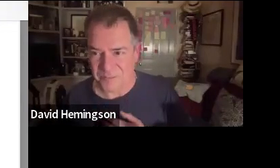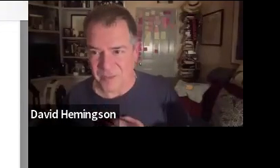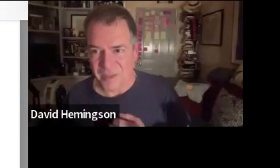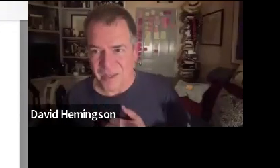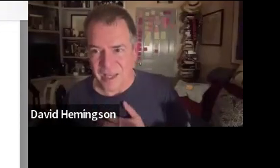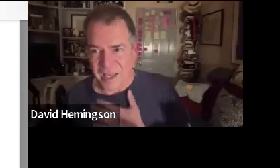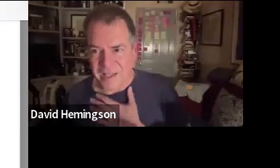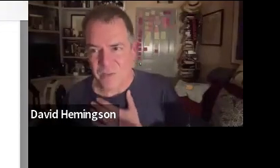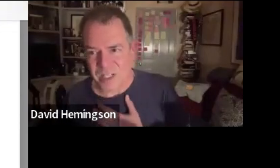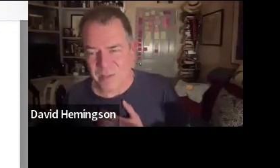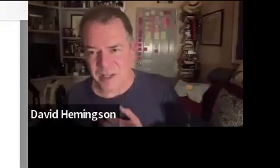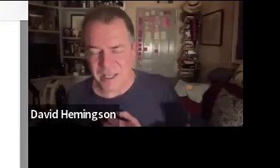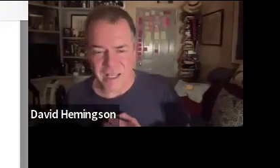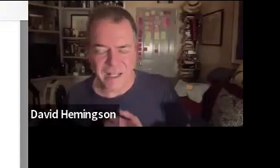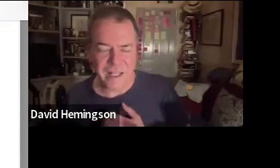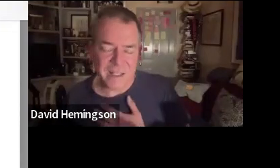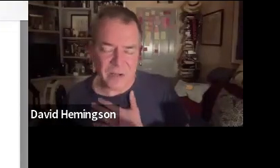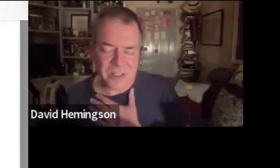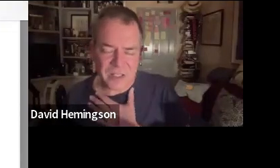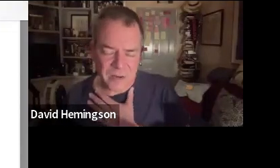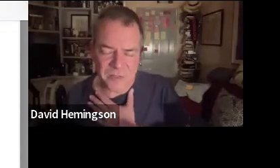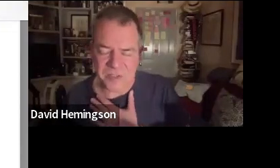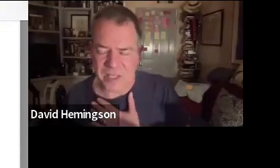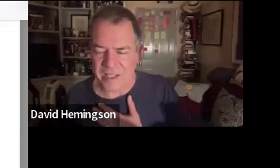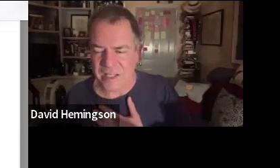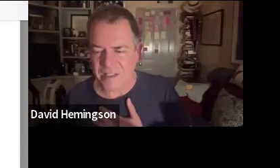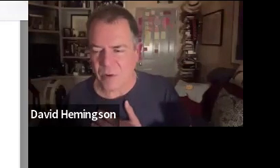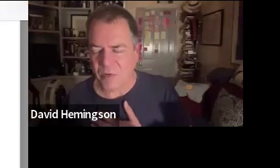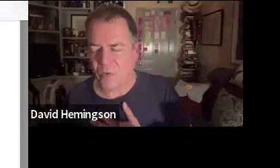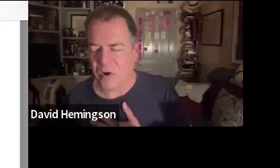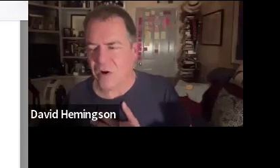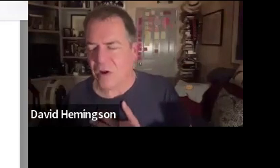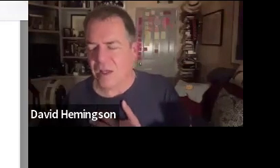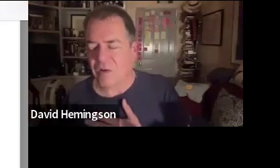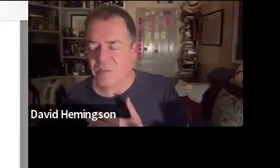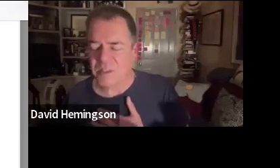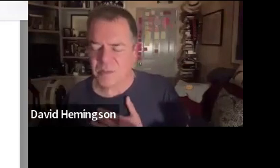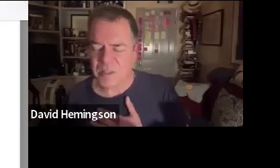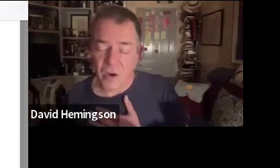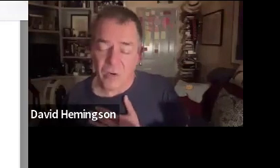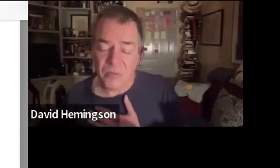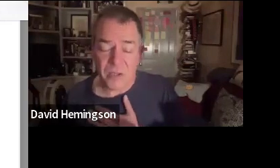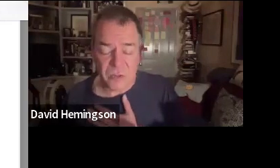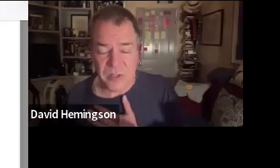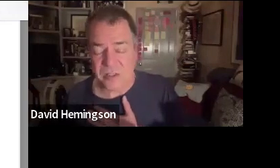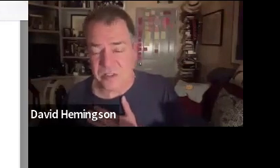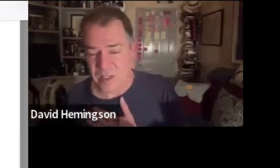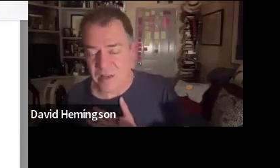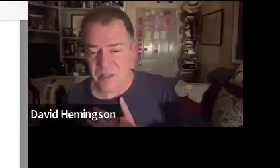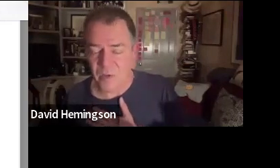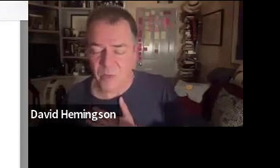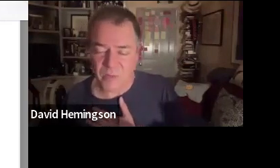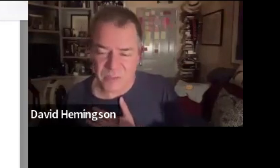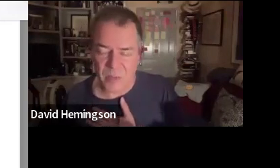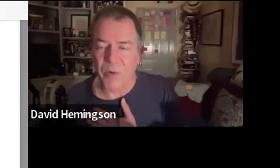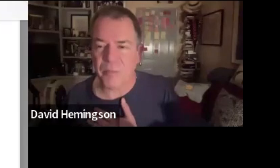skating. And he's watching him ice skate. And like the Christmas thing, it's a moment where at Christmas, it was like, oh, thank you so much. This is really